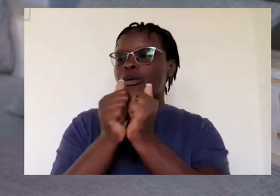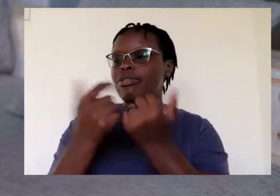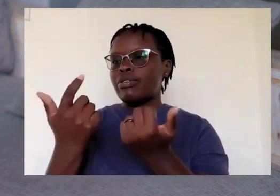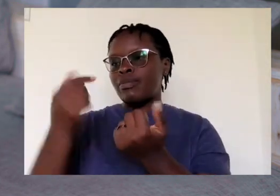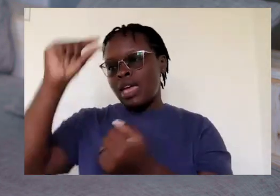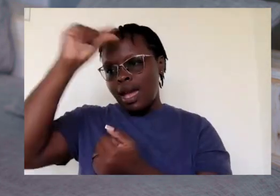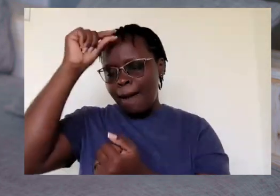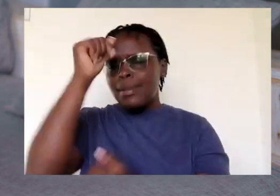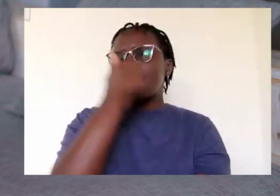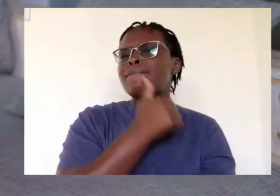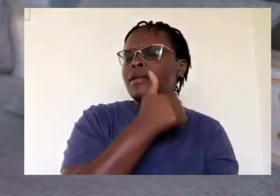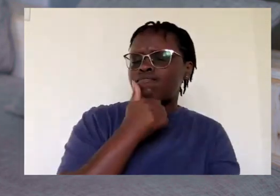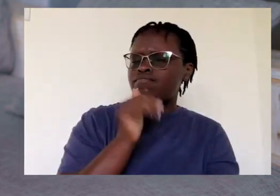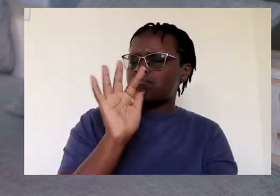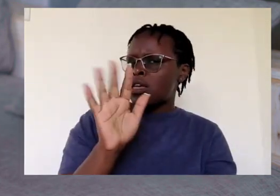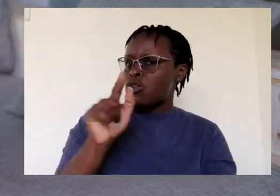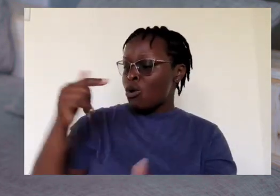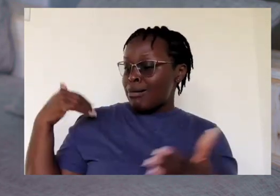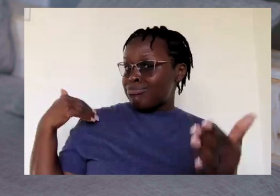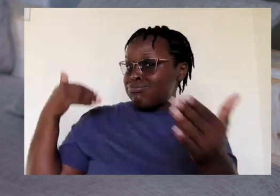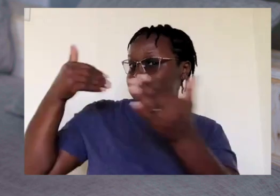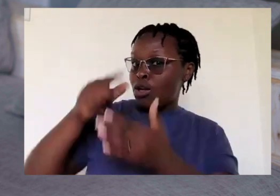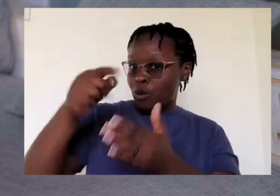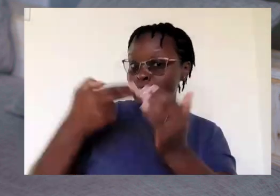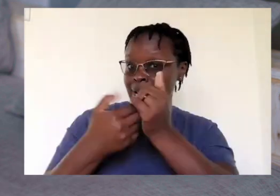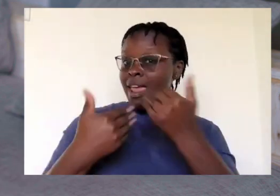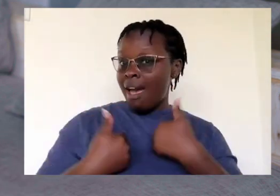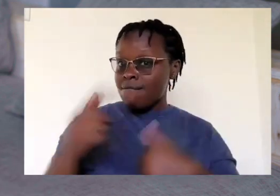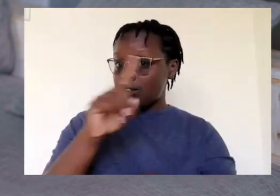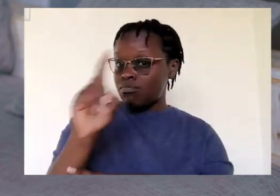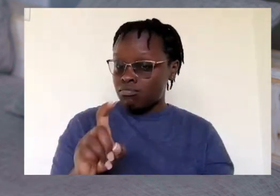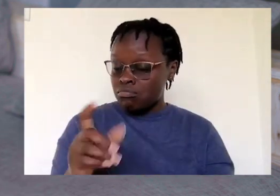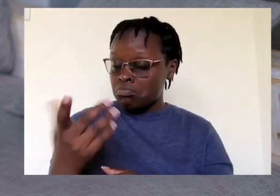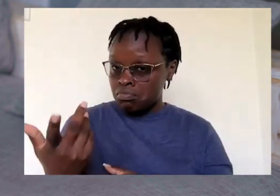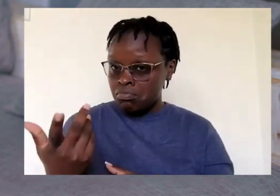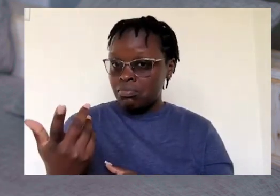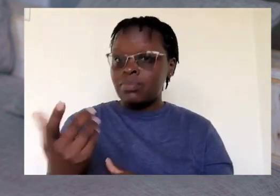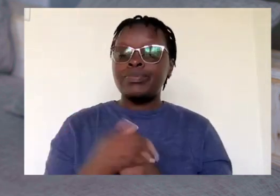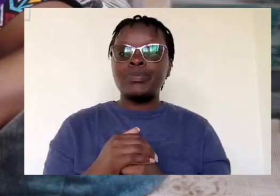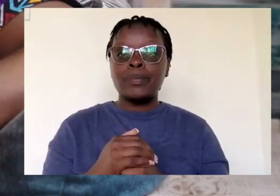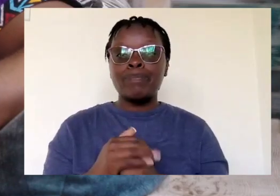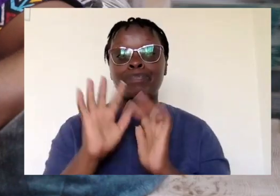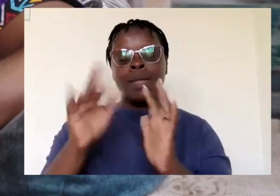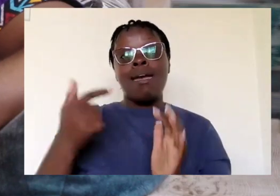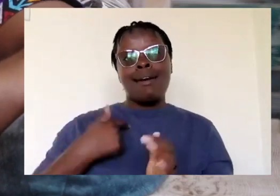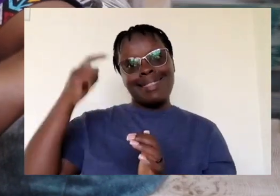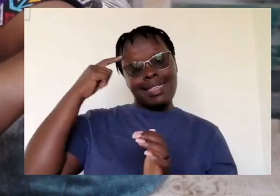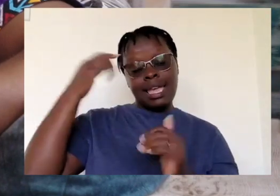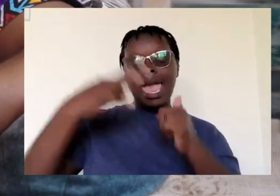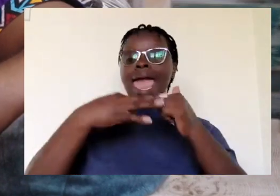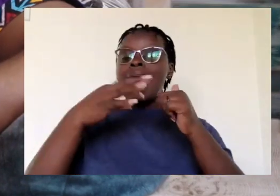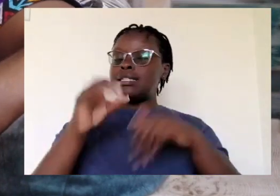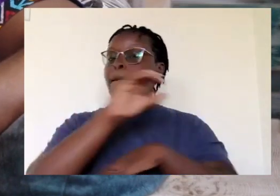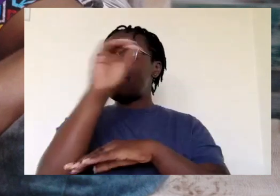the years, since you started EdTech East Africa, how has collaboration and partnership worked for you? Actually, I think